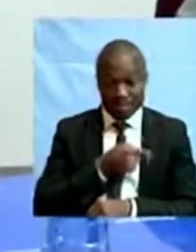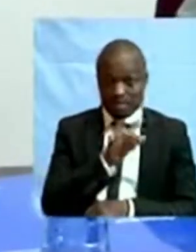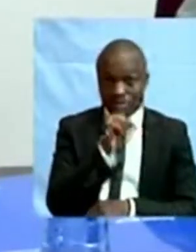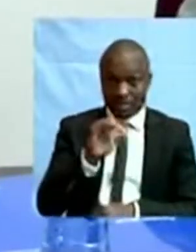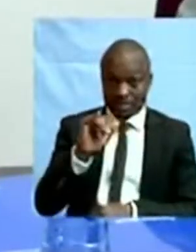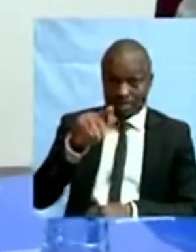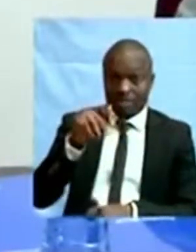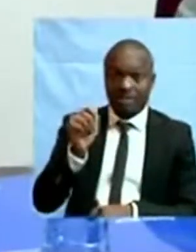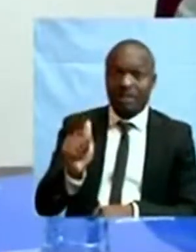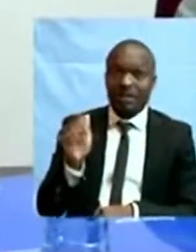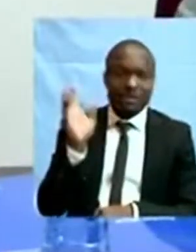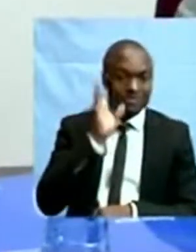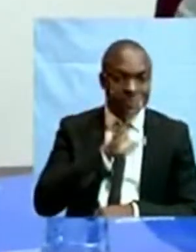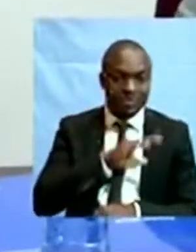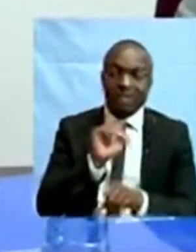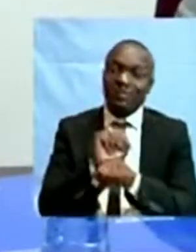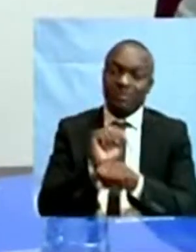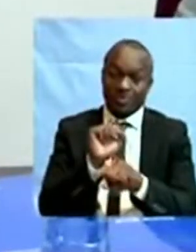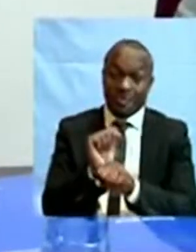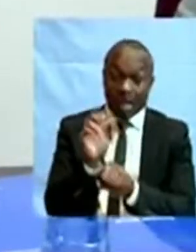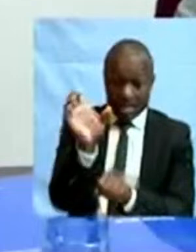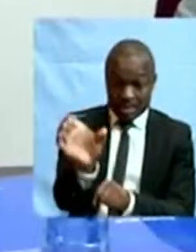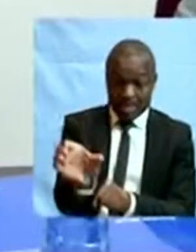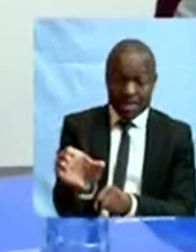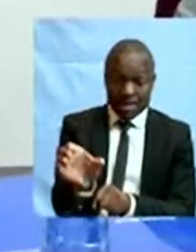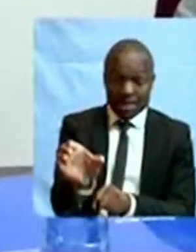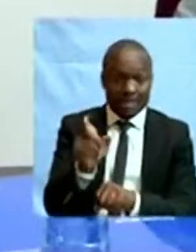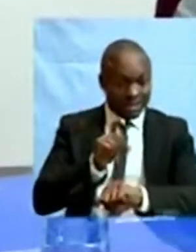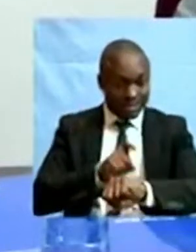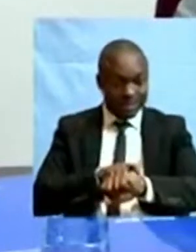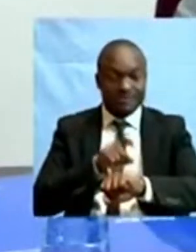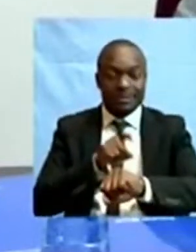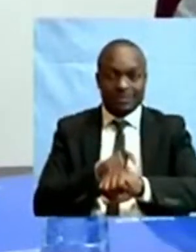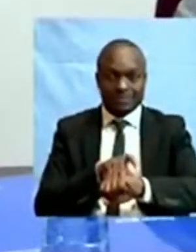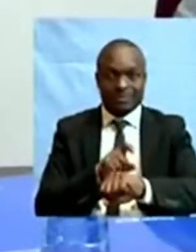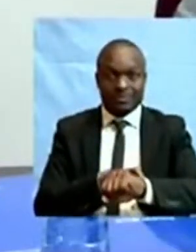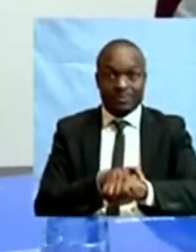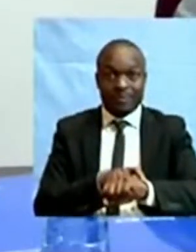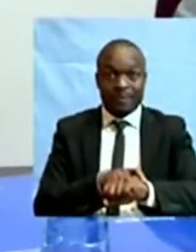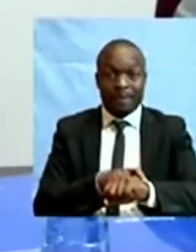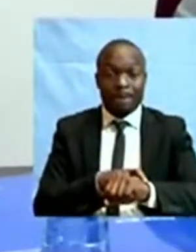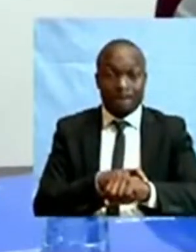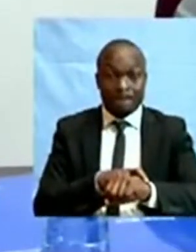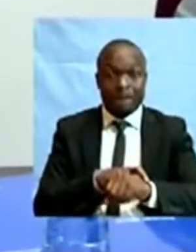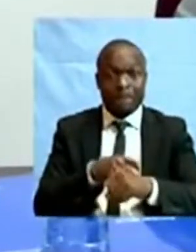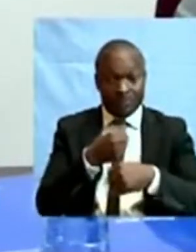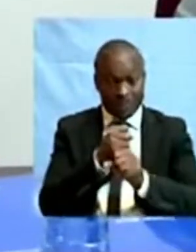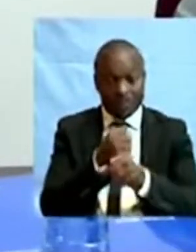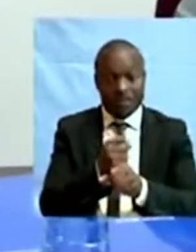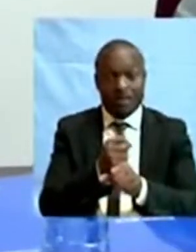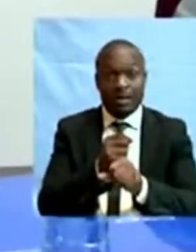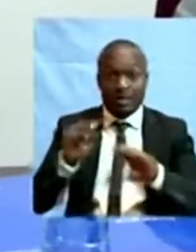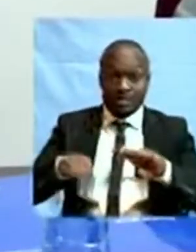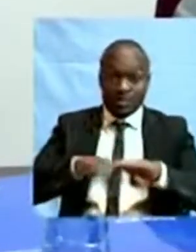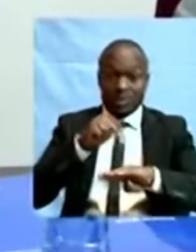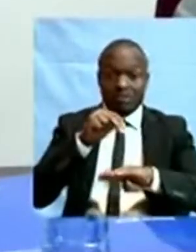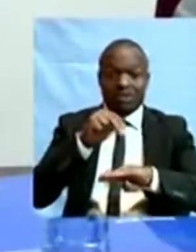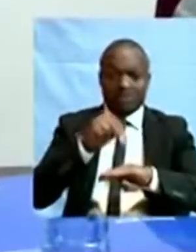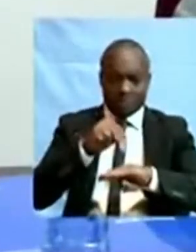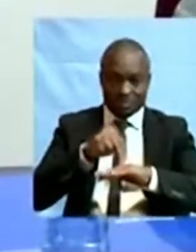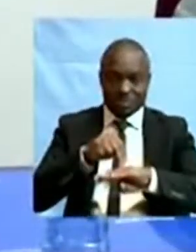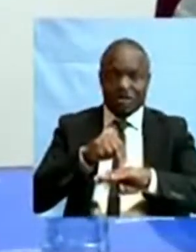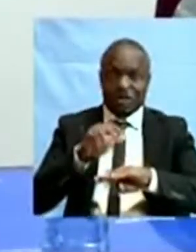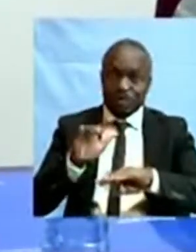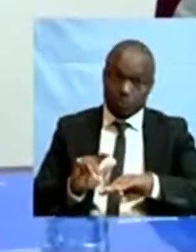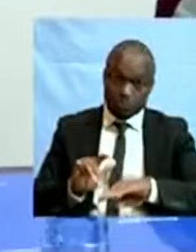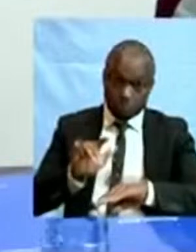done enough work in the sector, including even during the time of re-establishment of the national airline. Therefore, we have